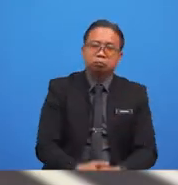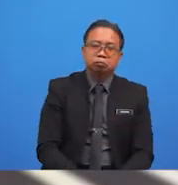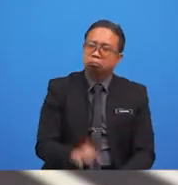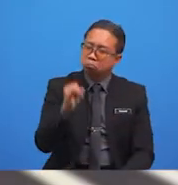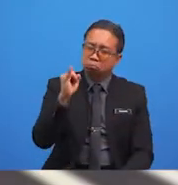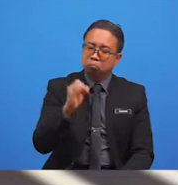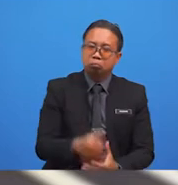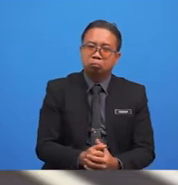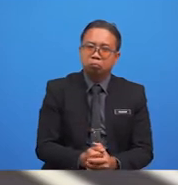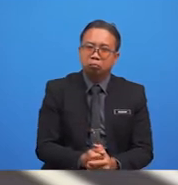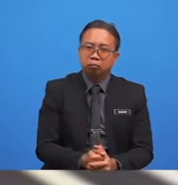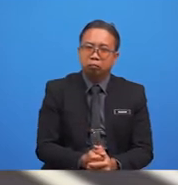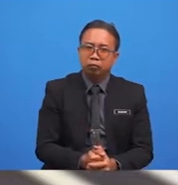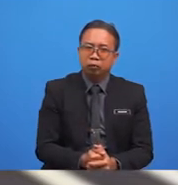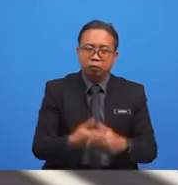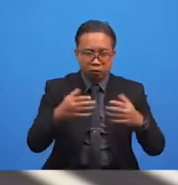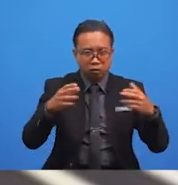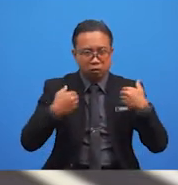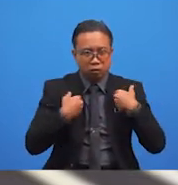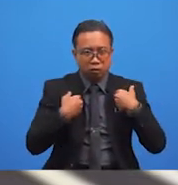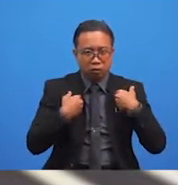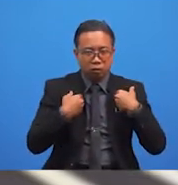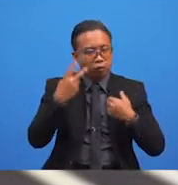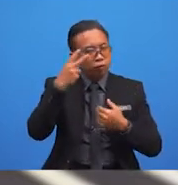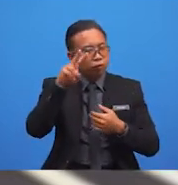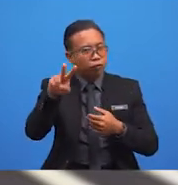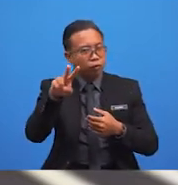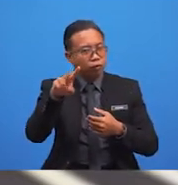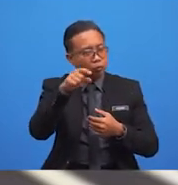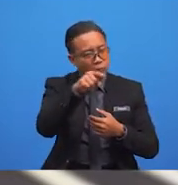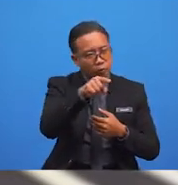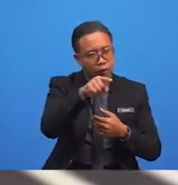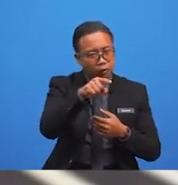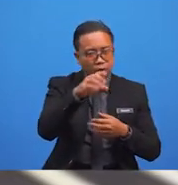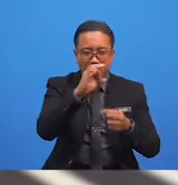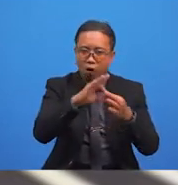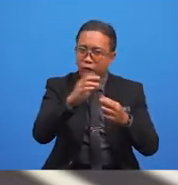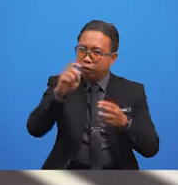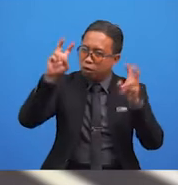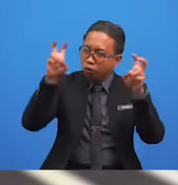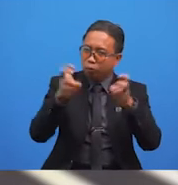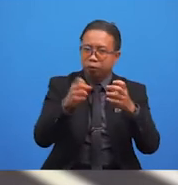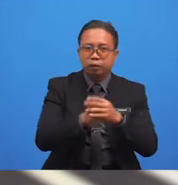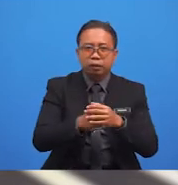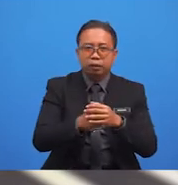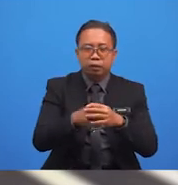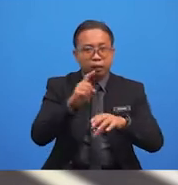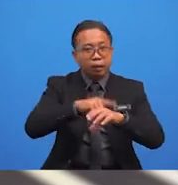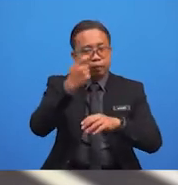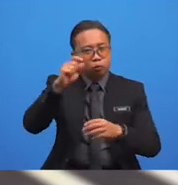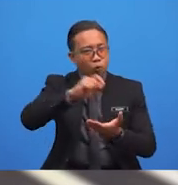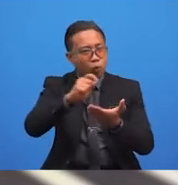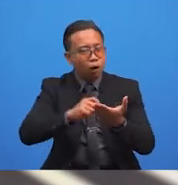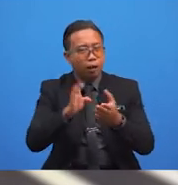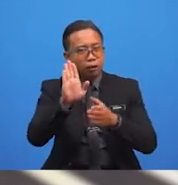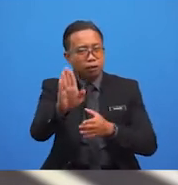Now, we already have several viewpoints about the topic. It's time to write